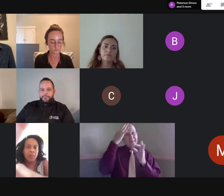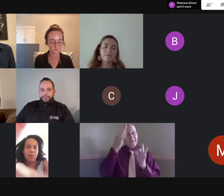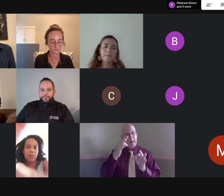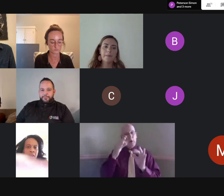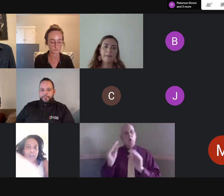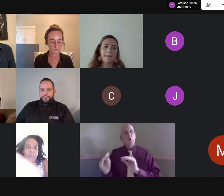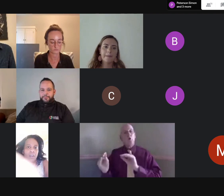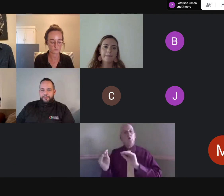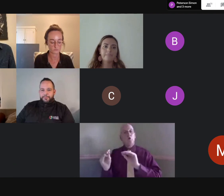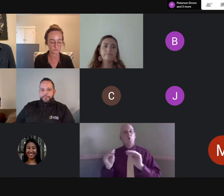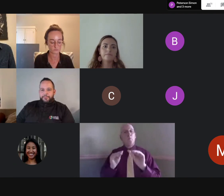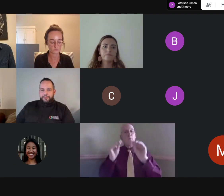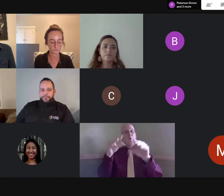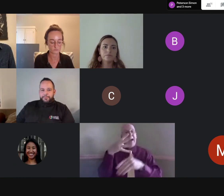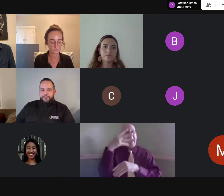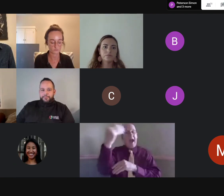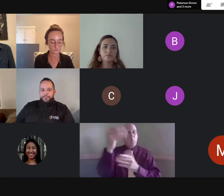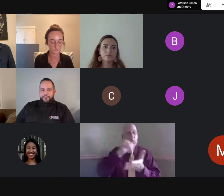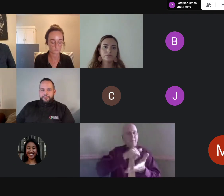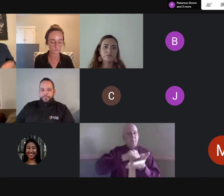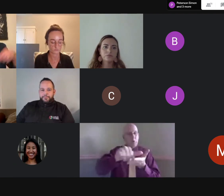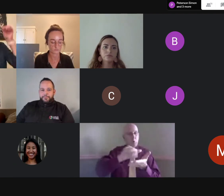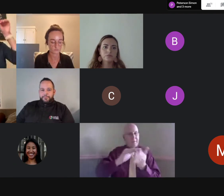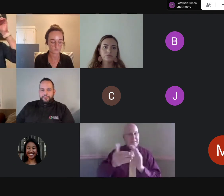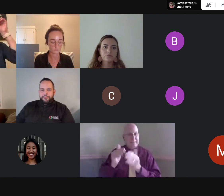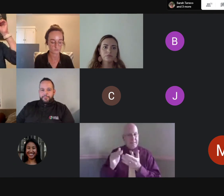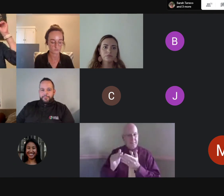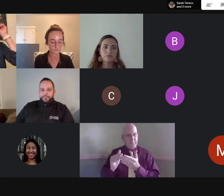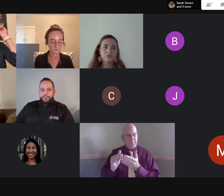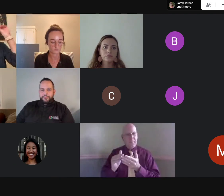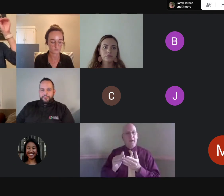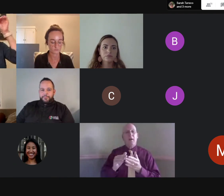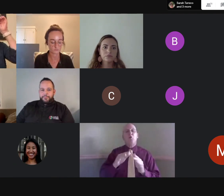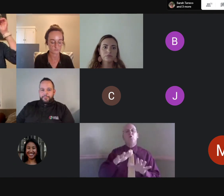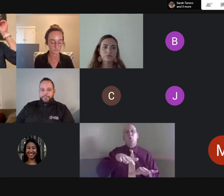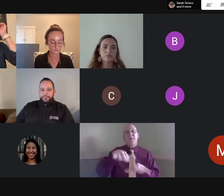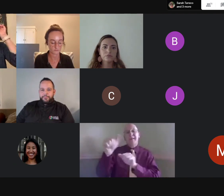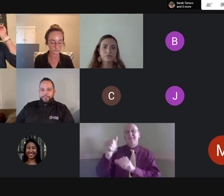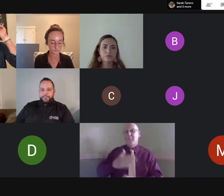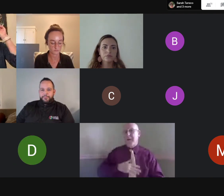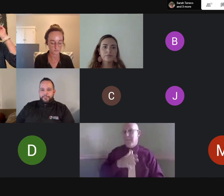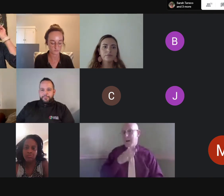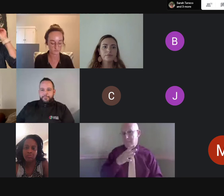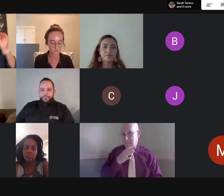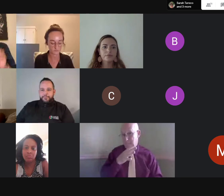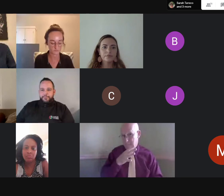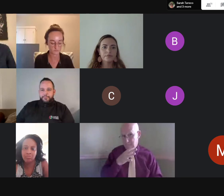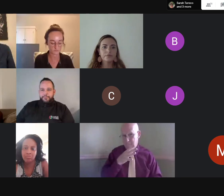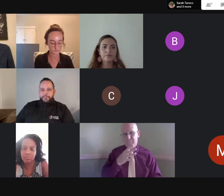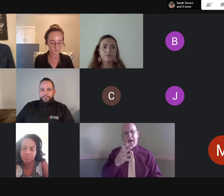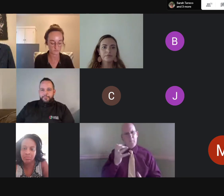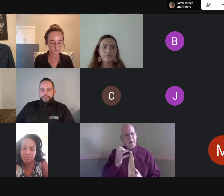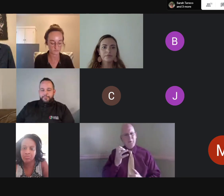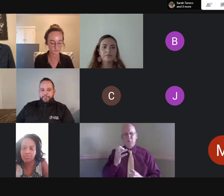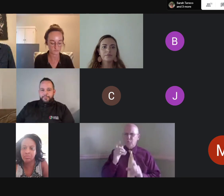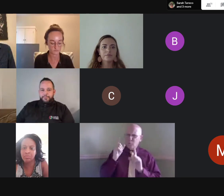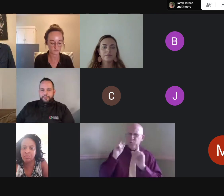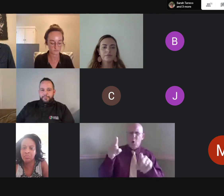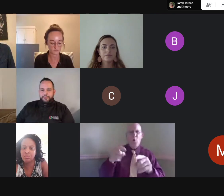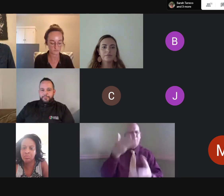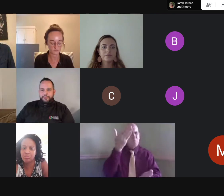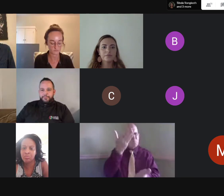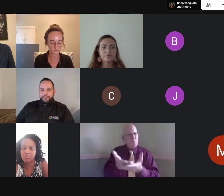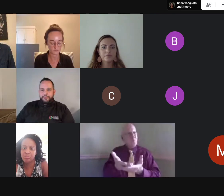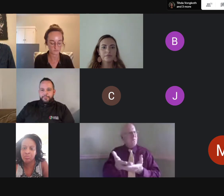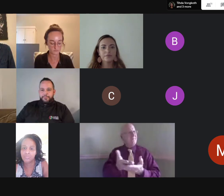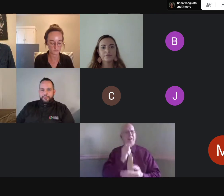New York City, really move away from, my mom. I wanted to just, go out there and prove to people that I